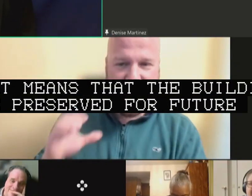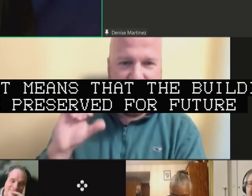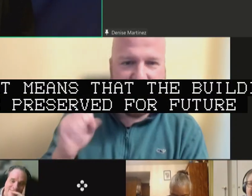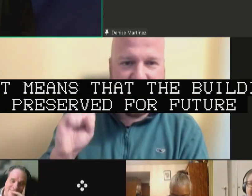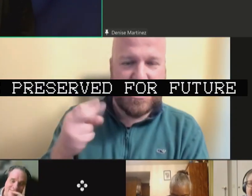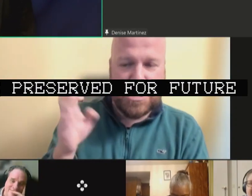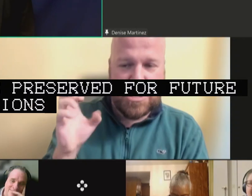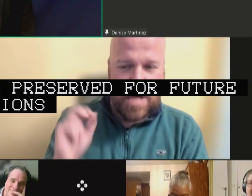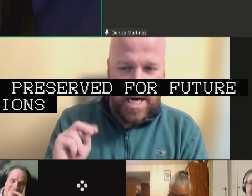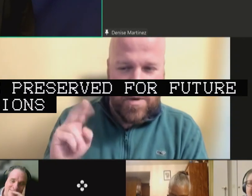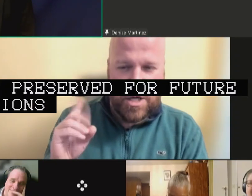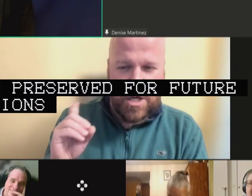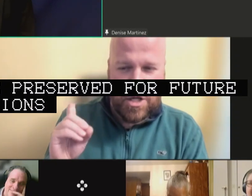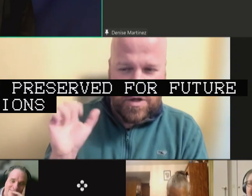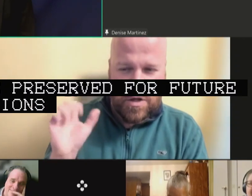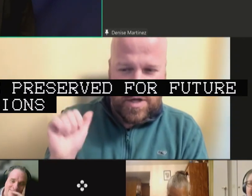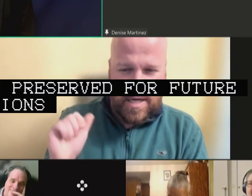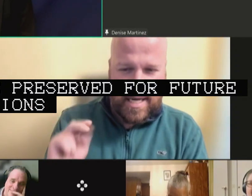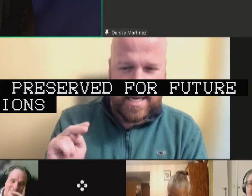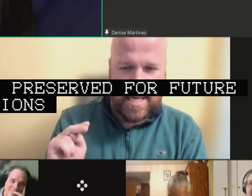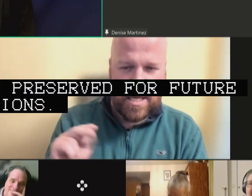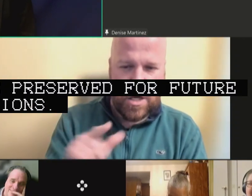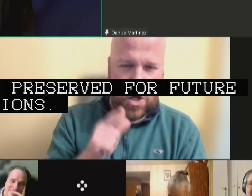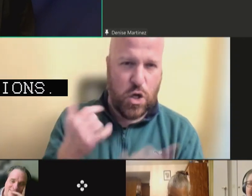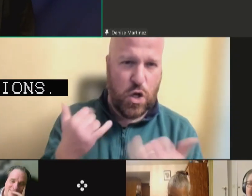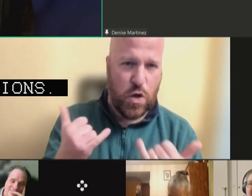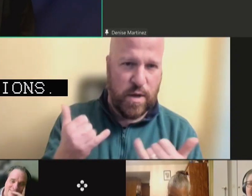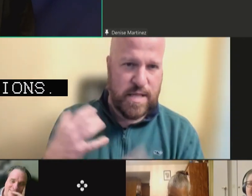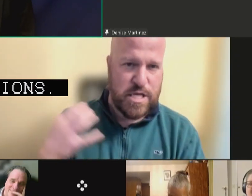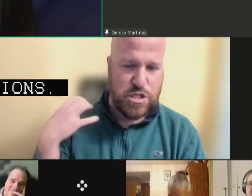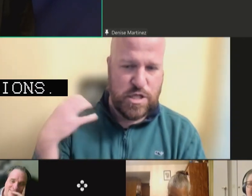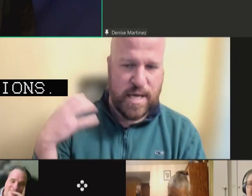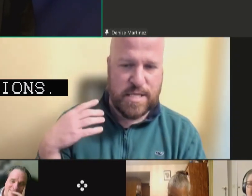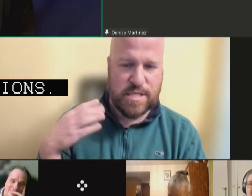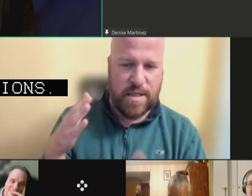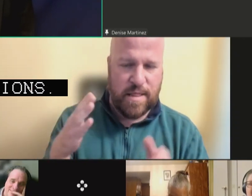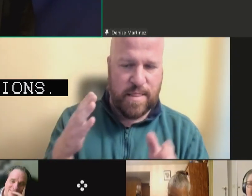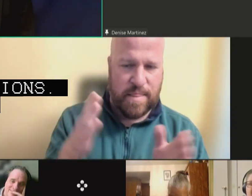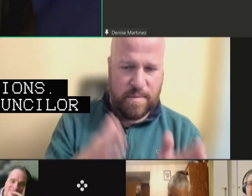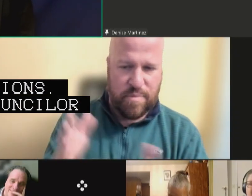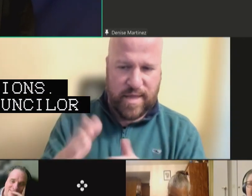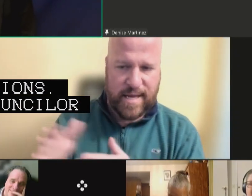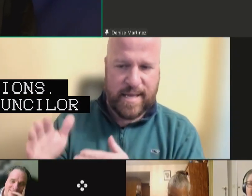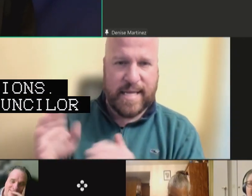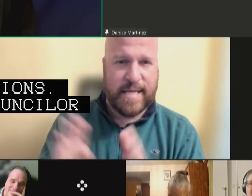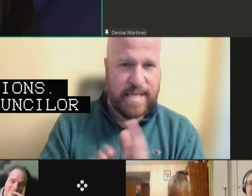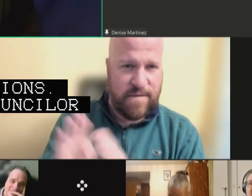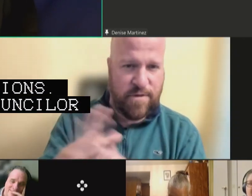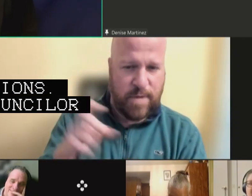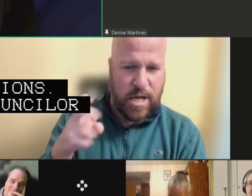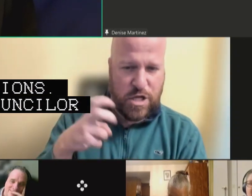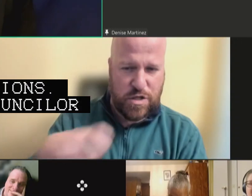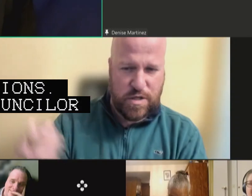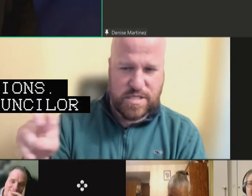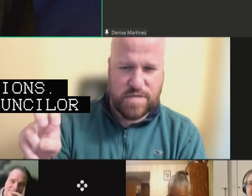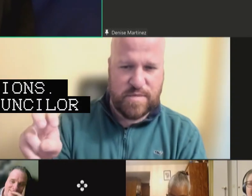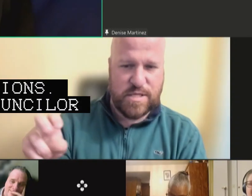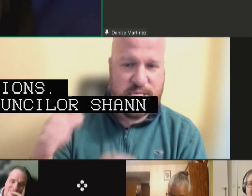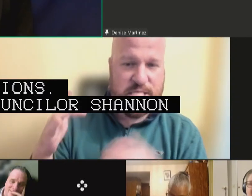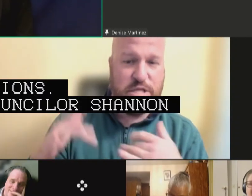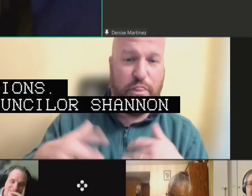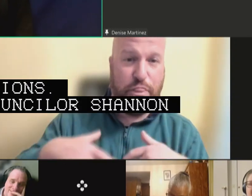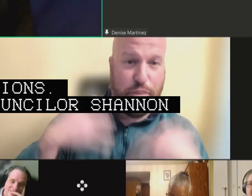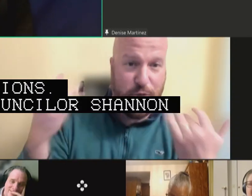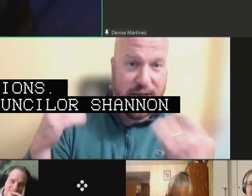City Councilor Sharon Durkin currently chairs the Planning, Development,